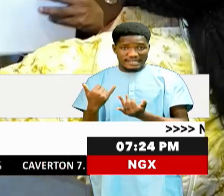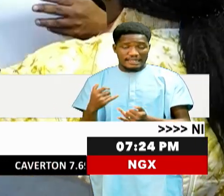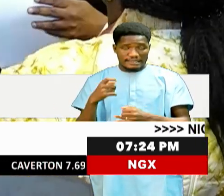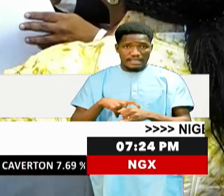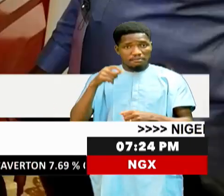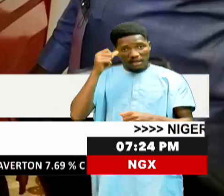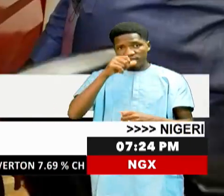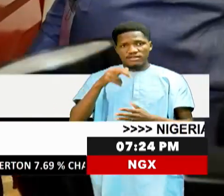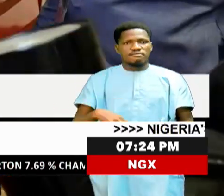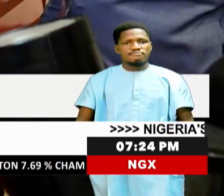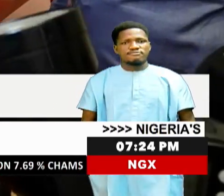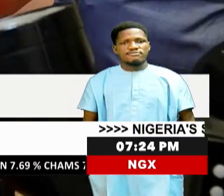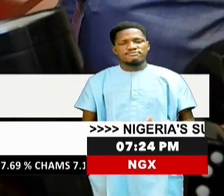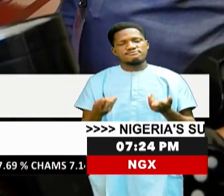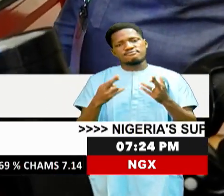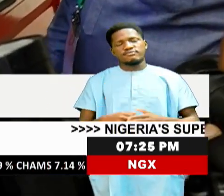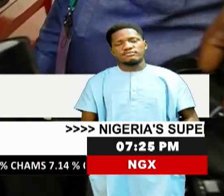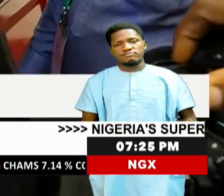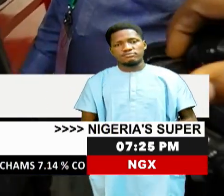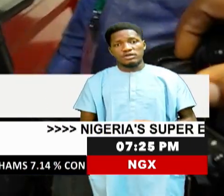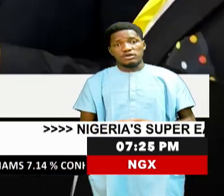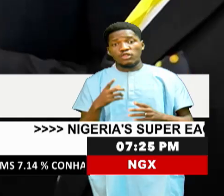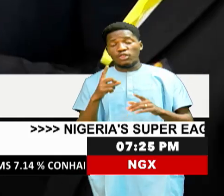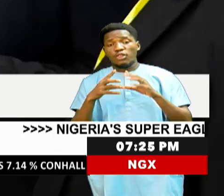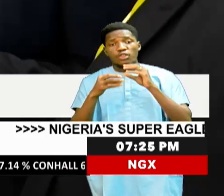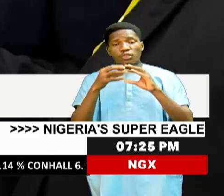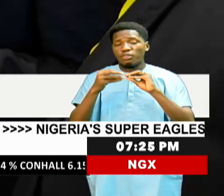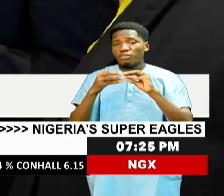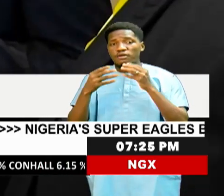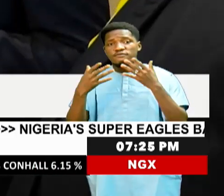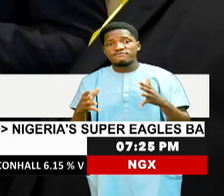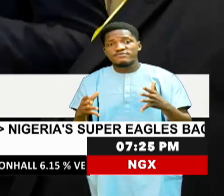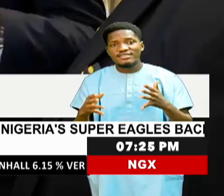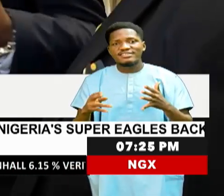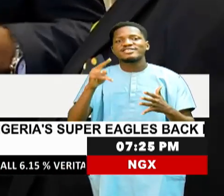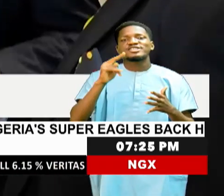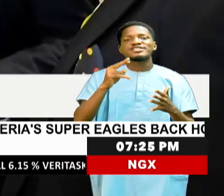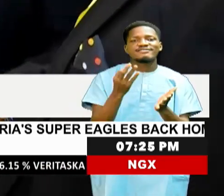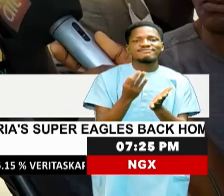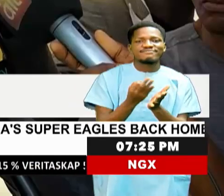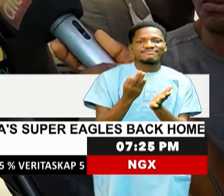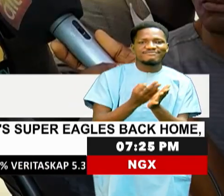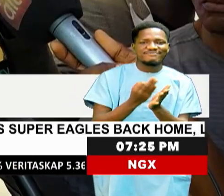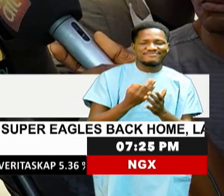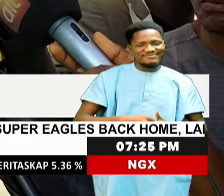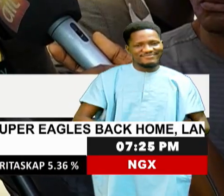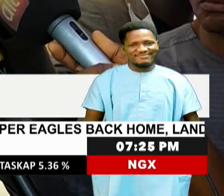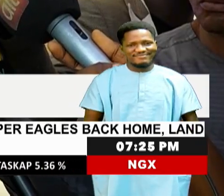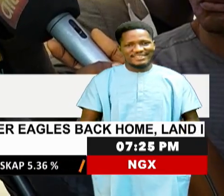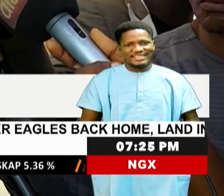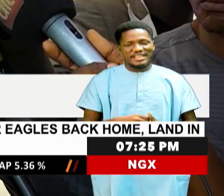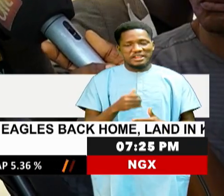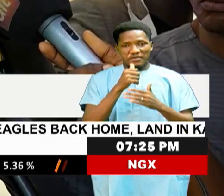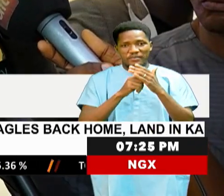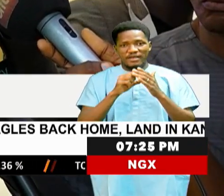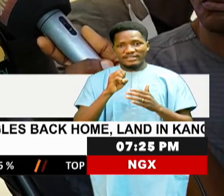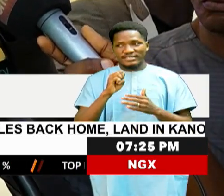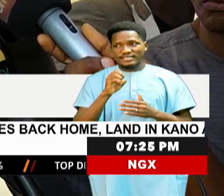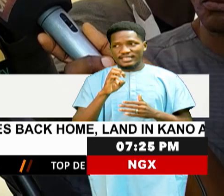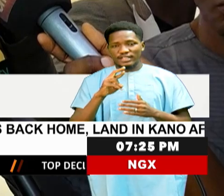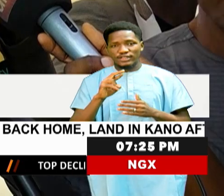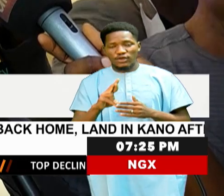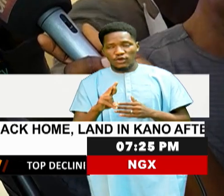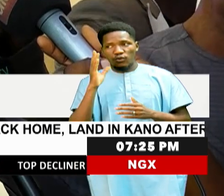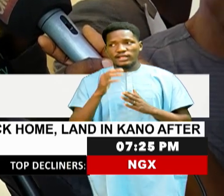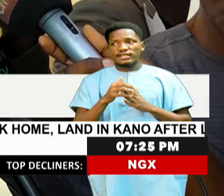to rise. When all is said and done, you need finance to transition. the private sector is going to lead it. How are we